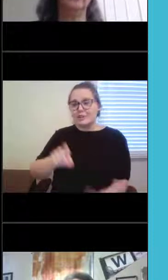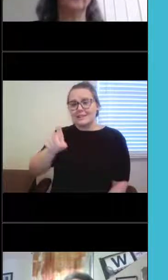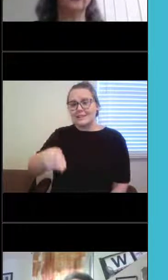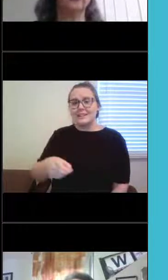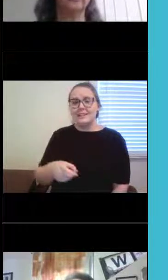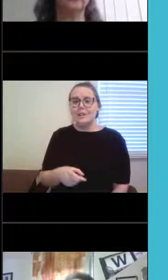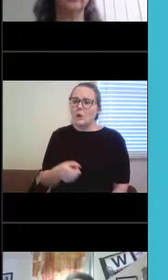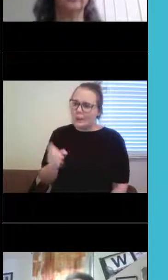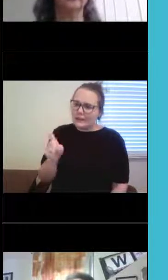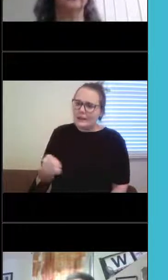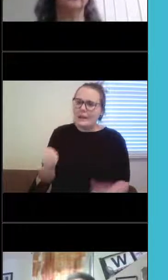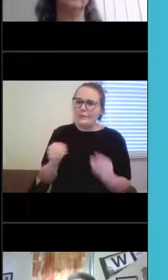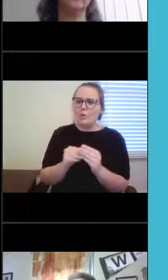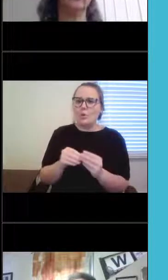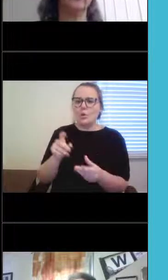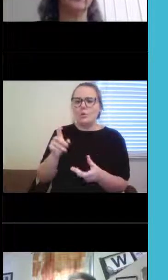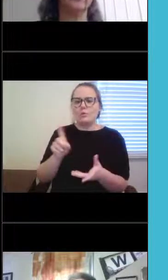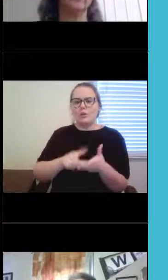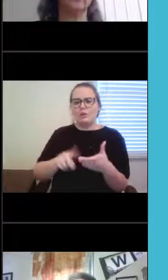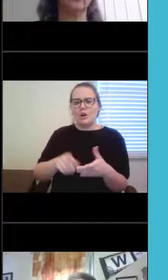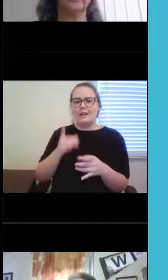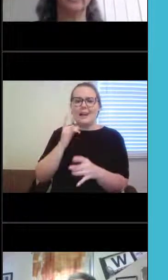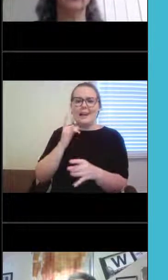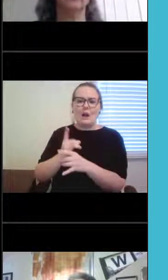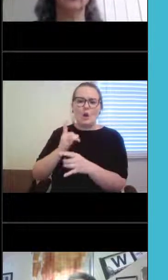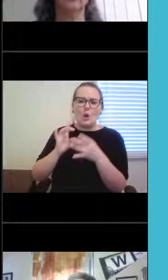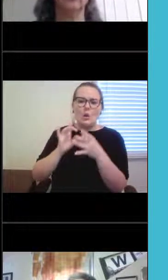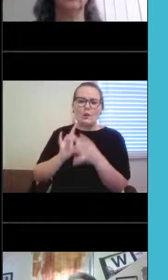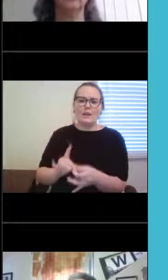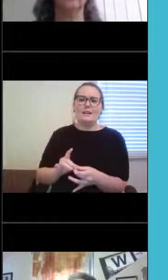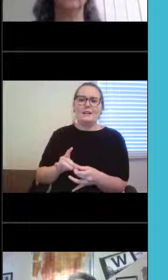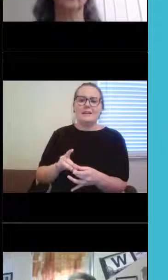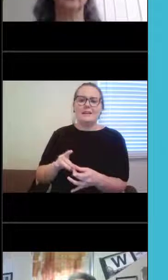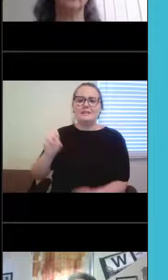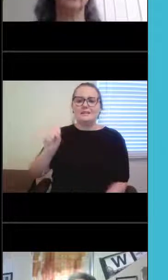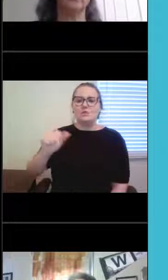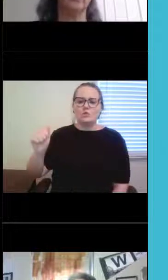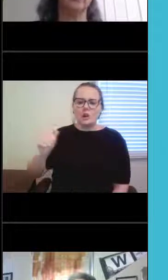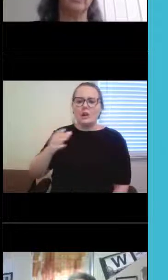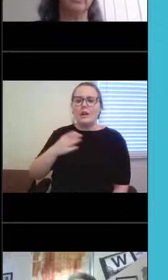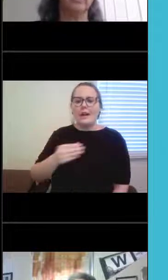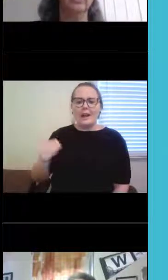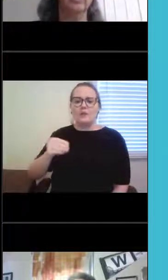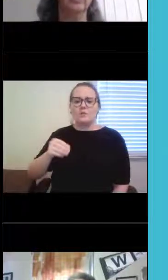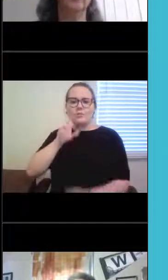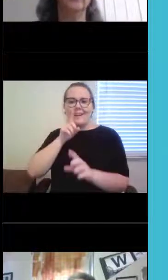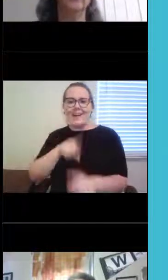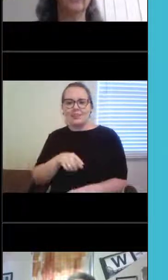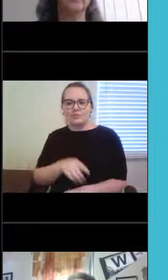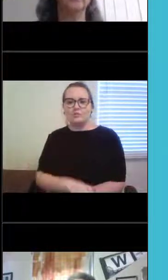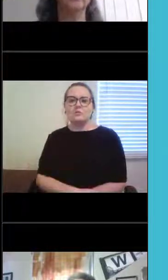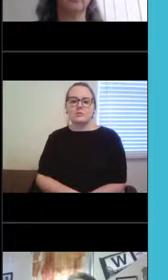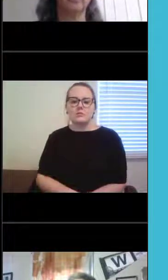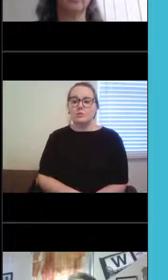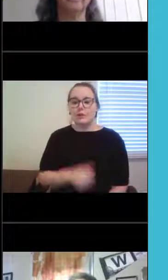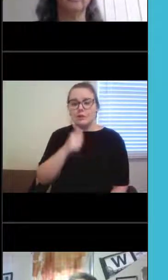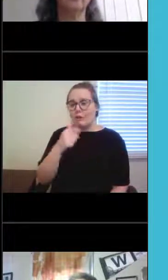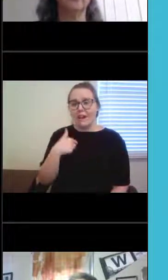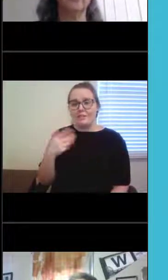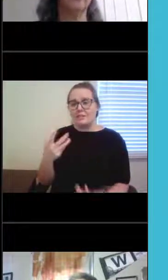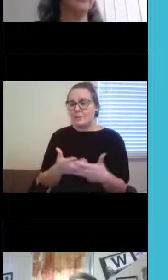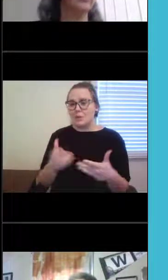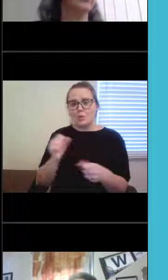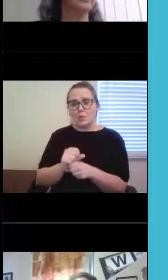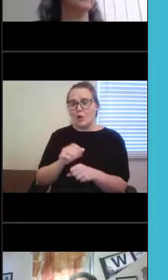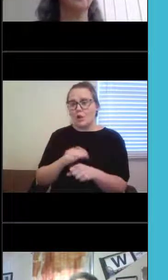do need more research on alcohol-related sexual assaults and social reactions to the disclosures of these assaults. We don't have as much work on